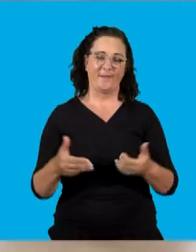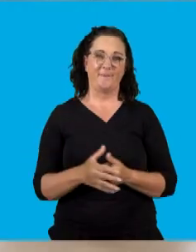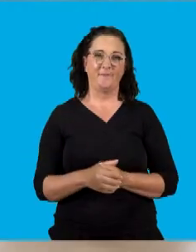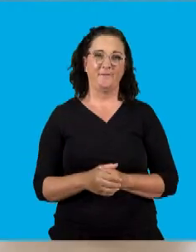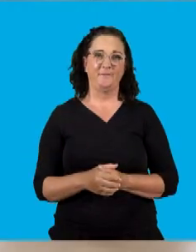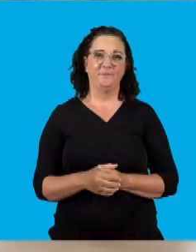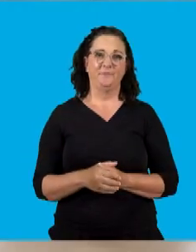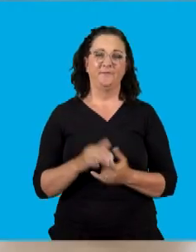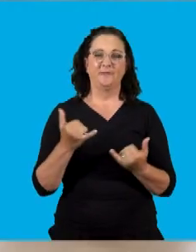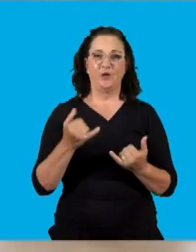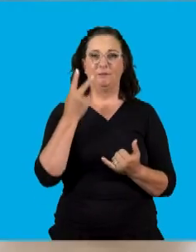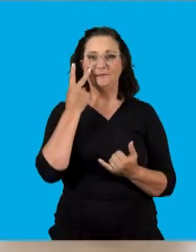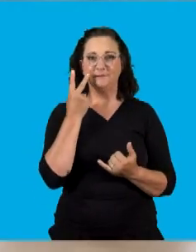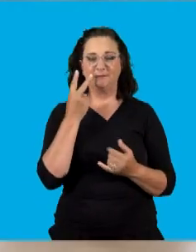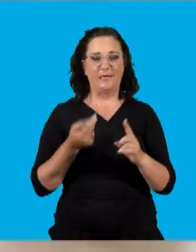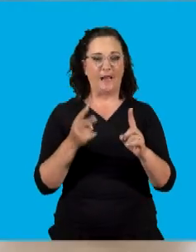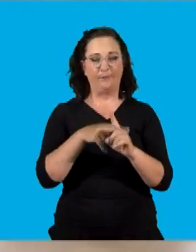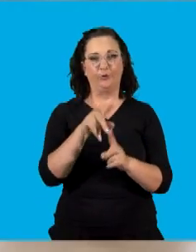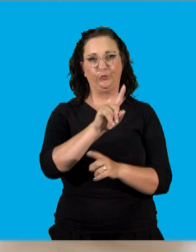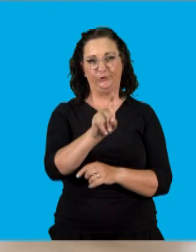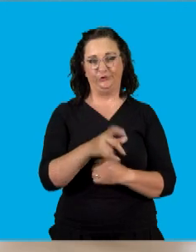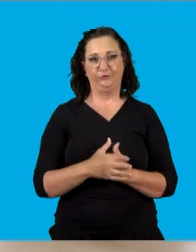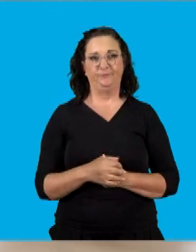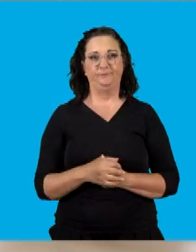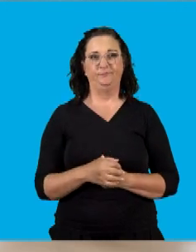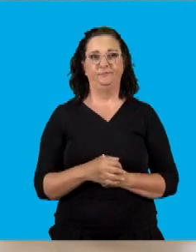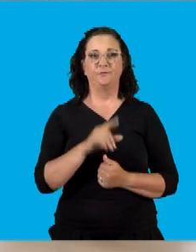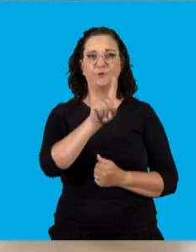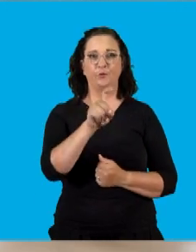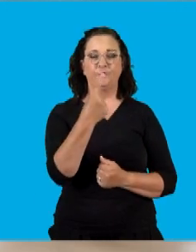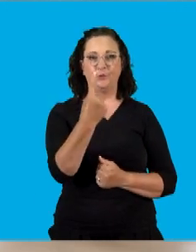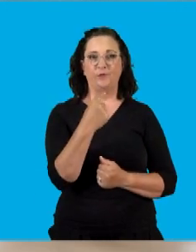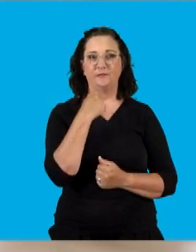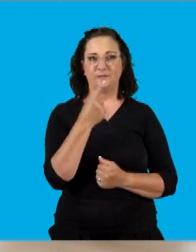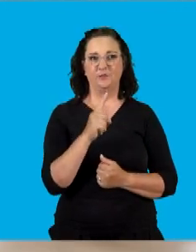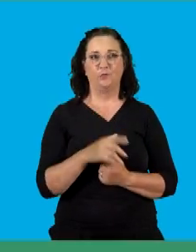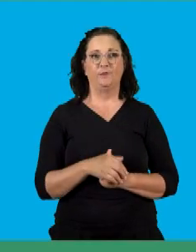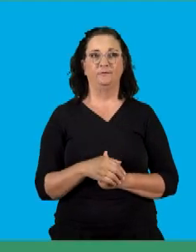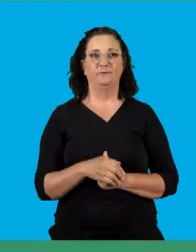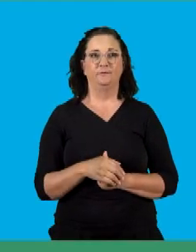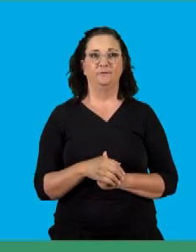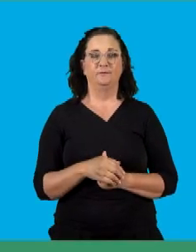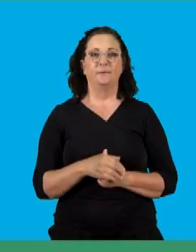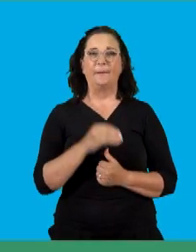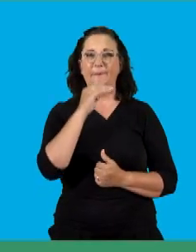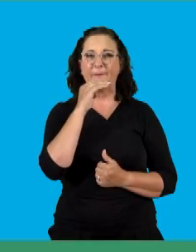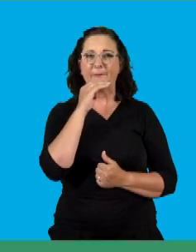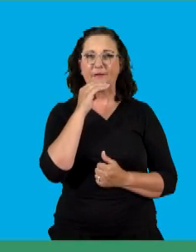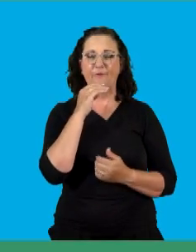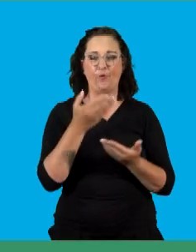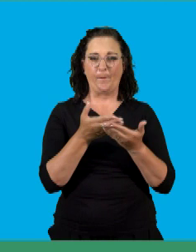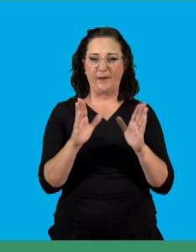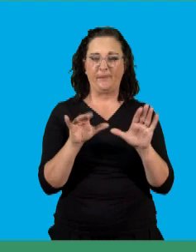Welcome back, grade 10s. Now let us look at our applications question. The first question says, elaborate on the meaning of a public